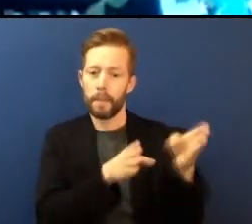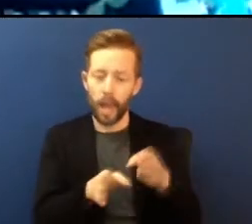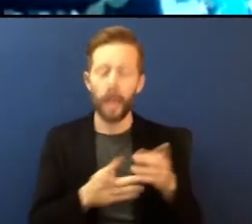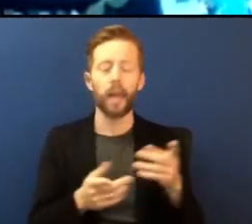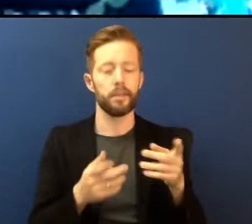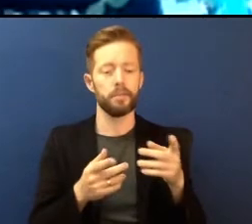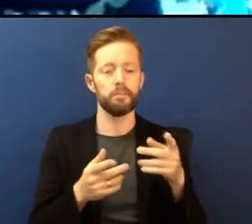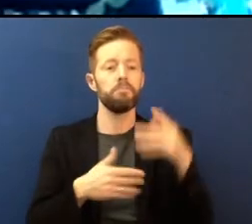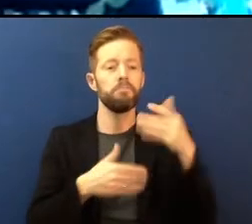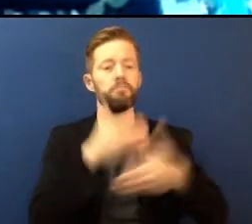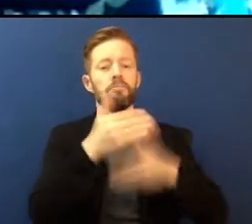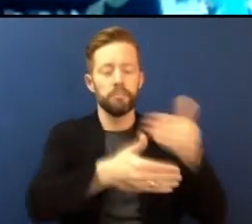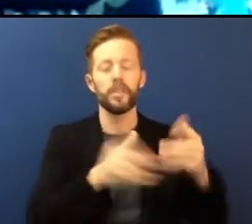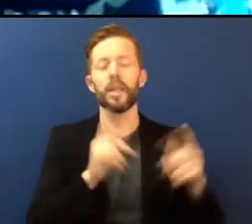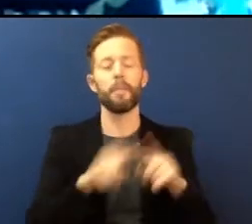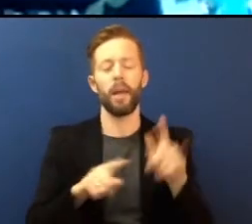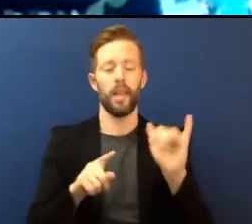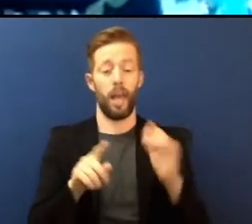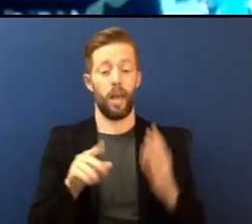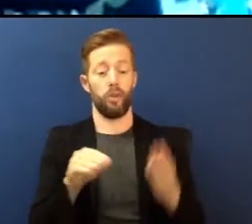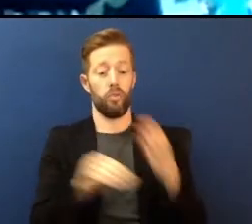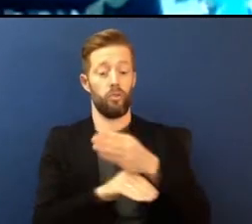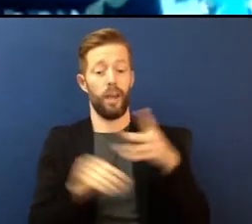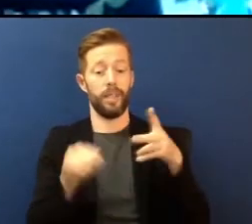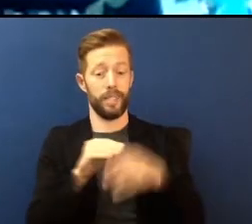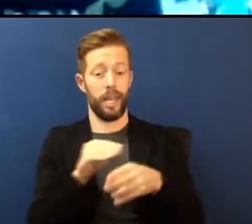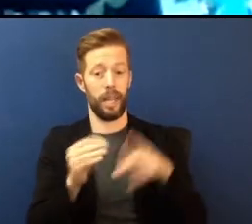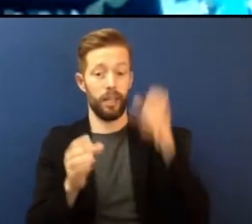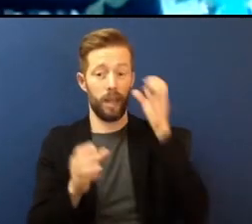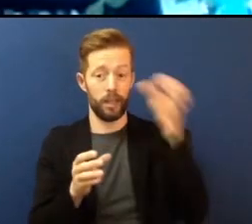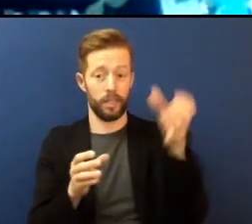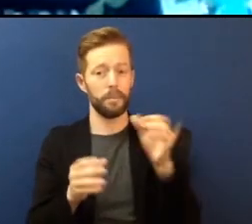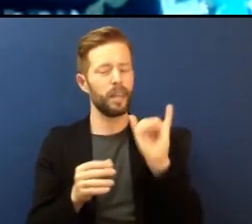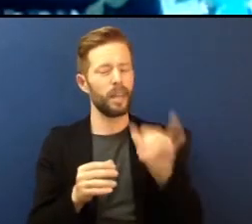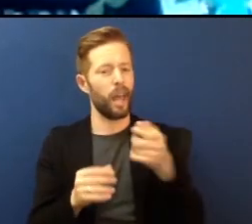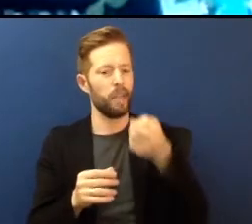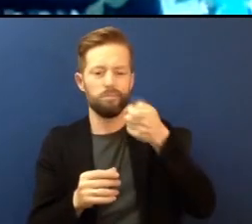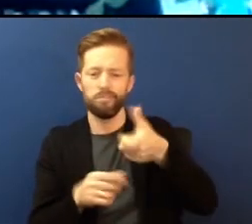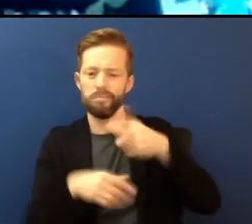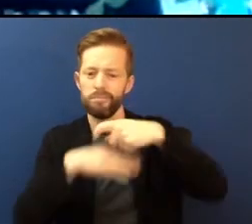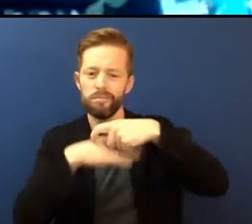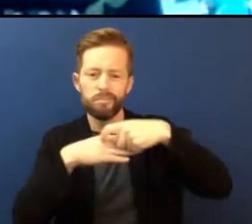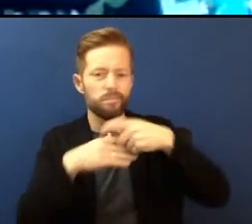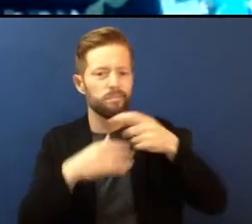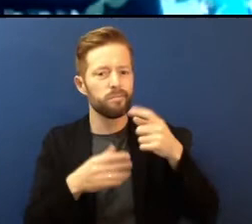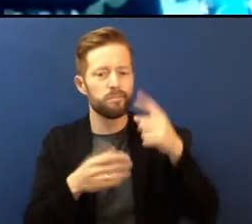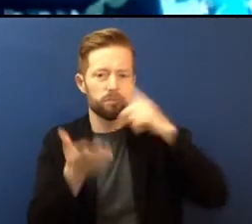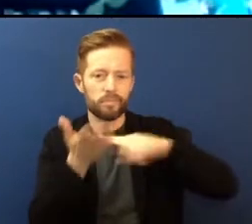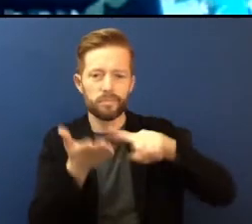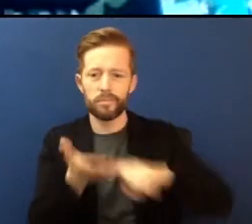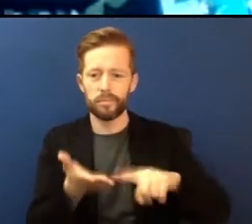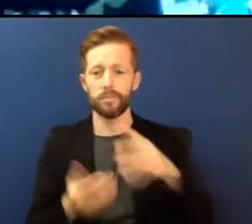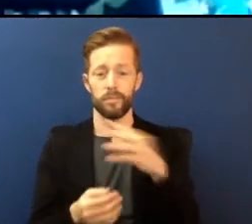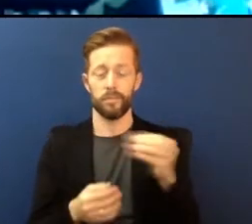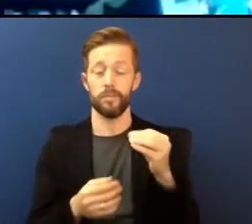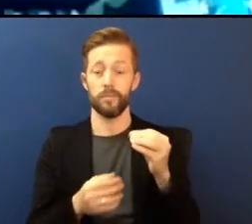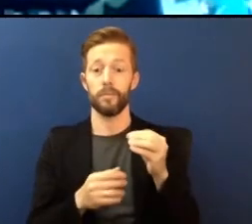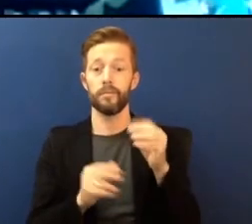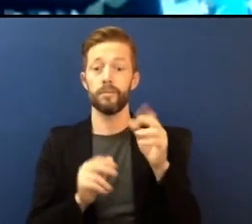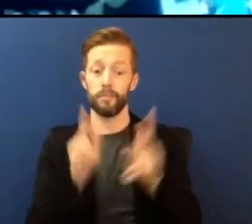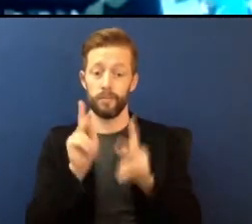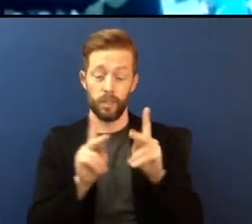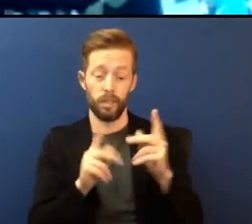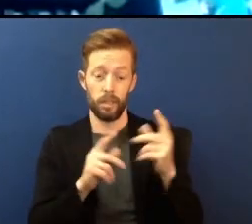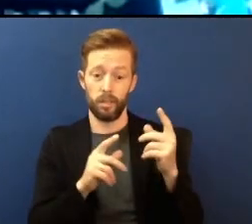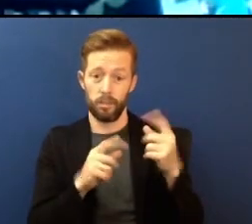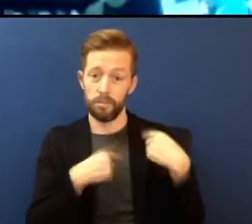carry out investigations. But the cross-cutting concepts are the things that have been least researched. And over time, people are actually